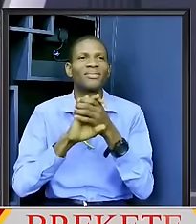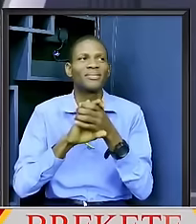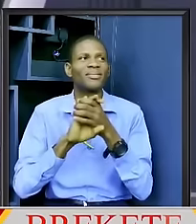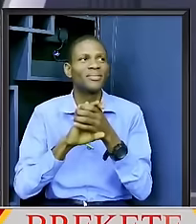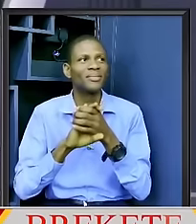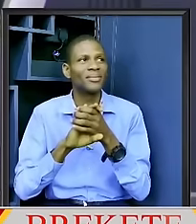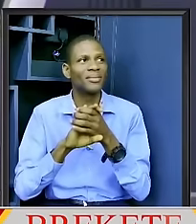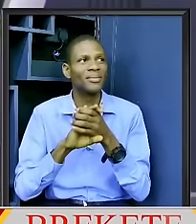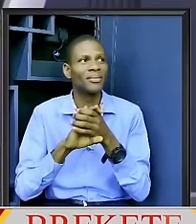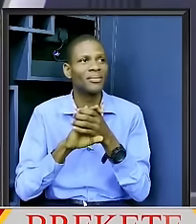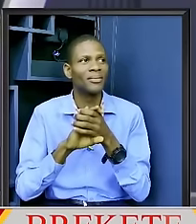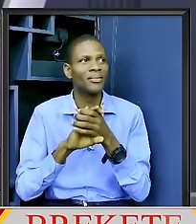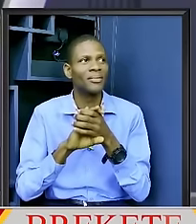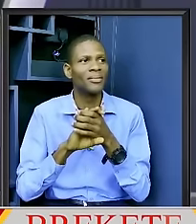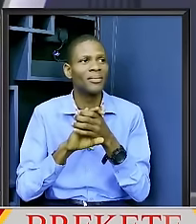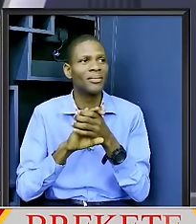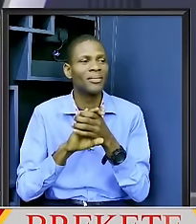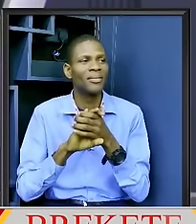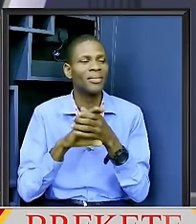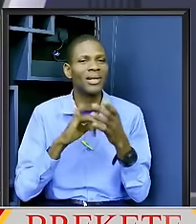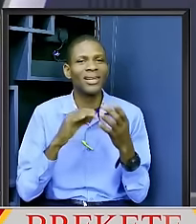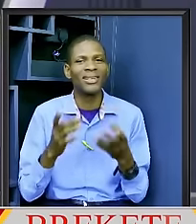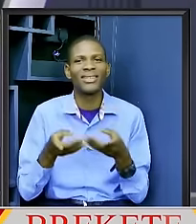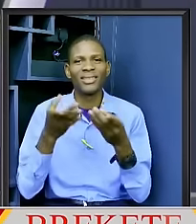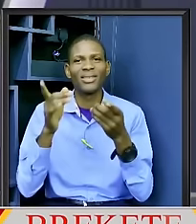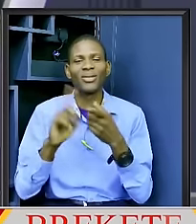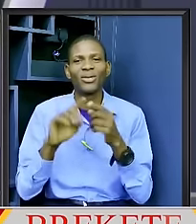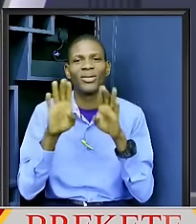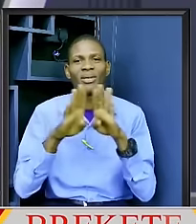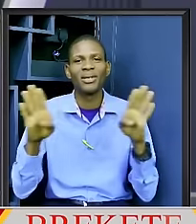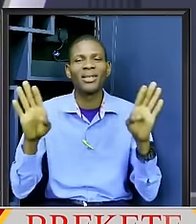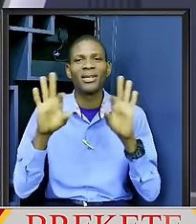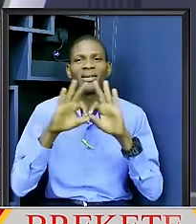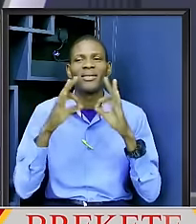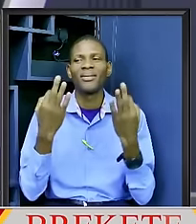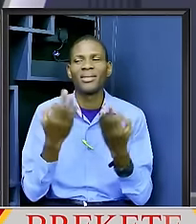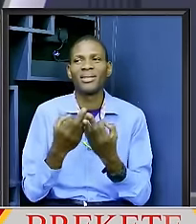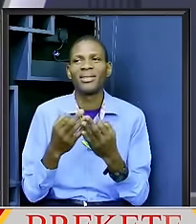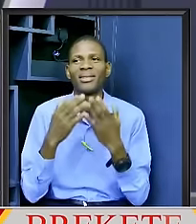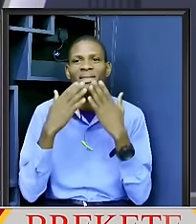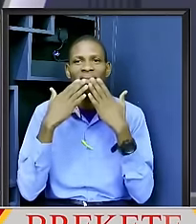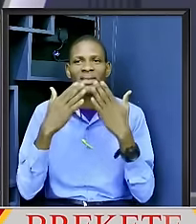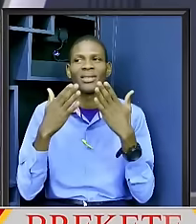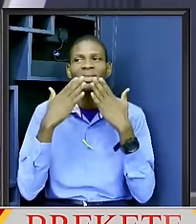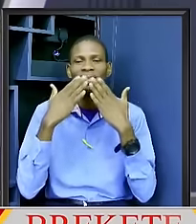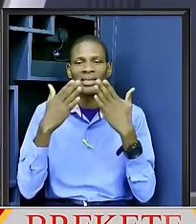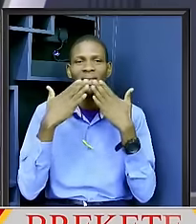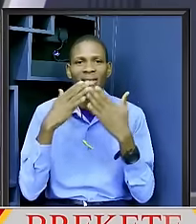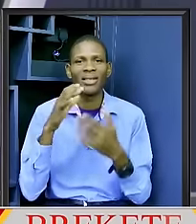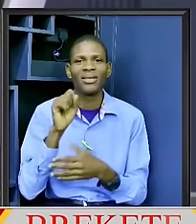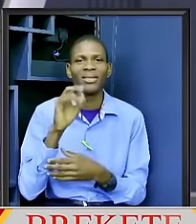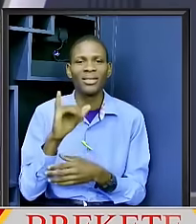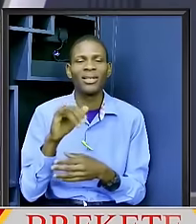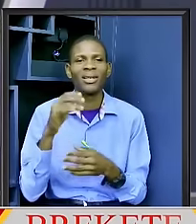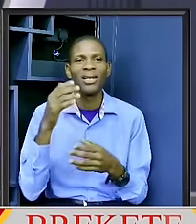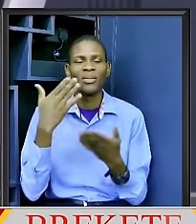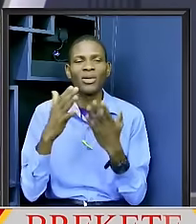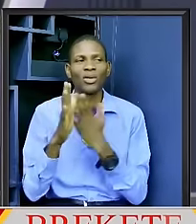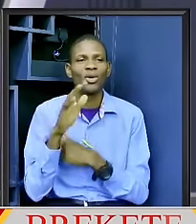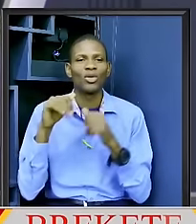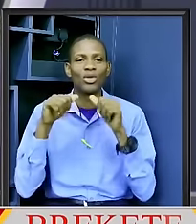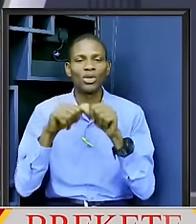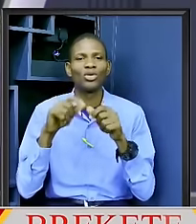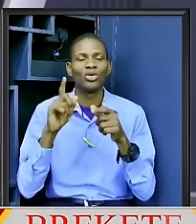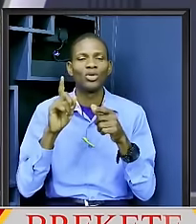Congratulations. I dedicate it to Brekete Family. Yeah. Thank you, sir. Thank you, sir. May God continue